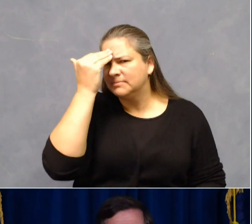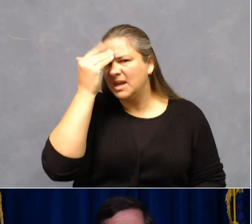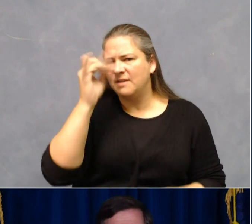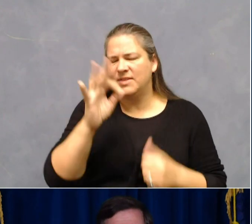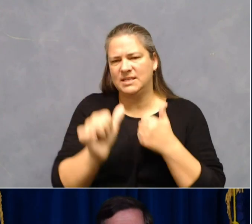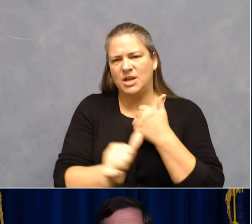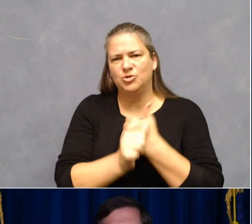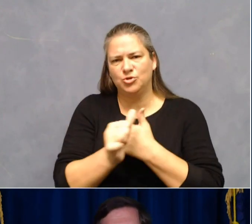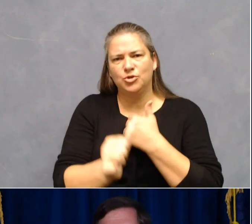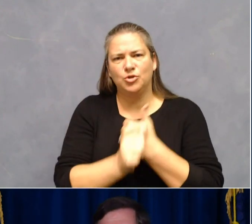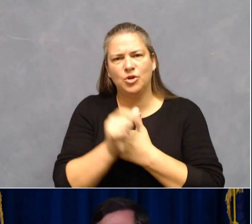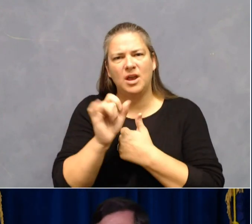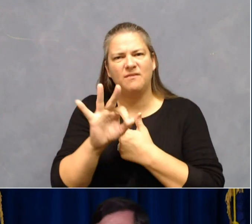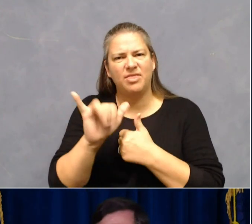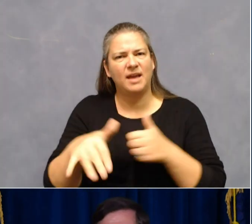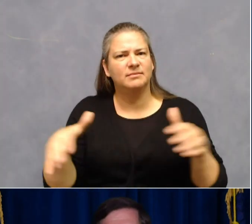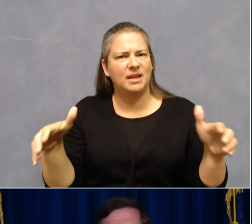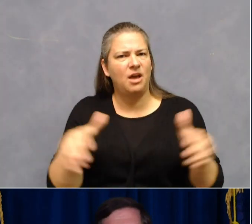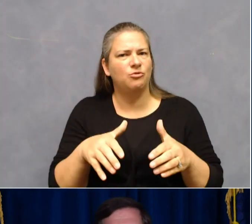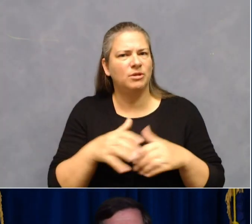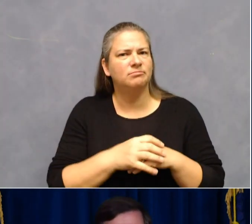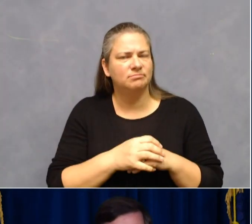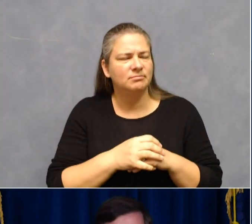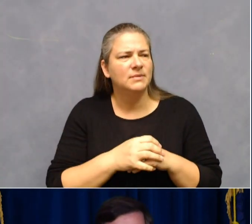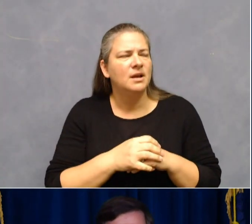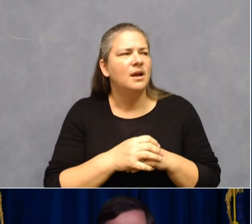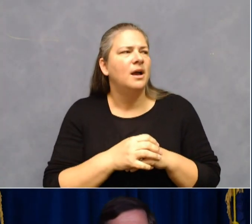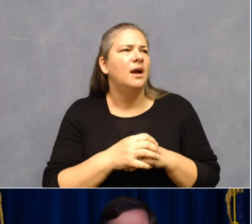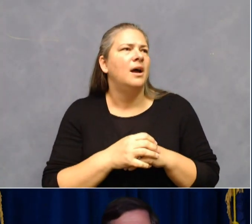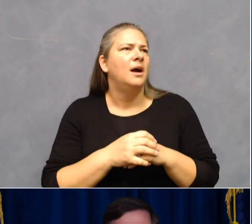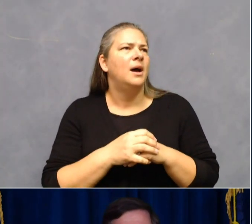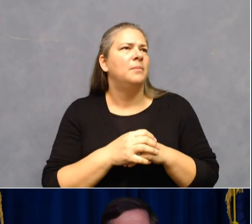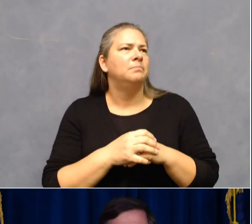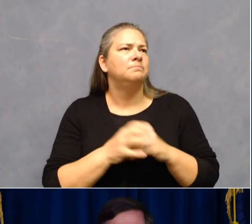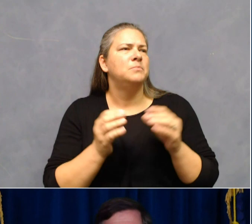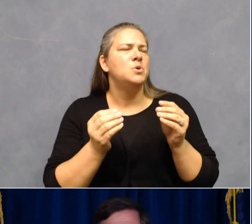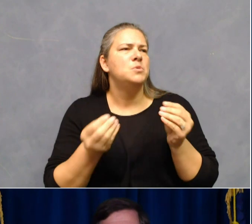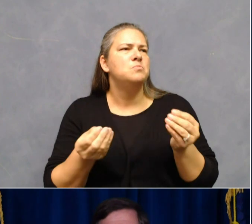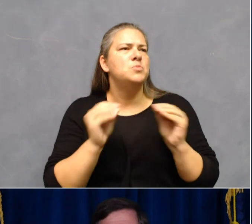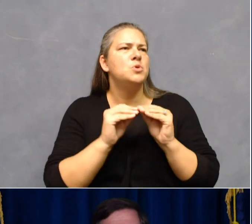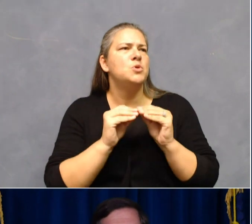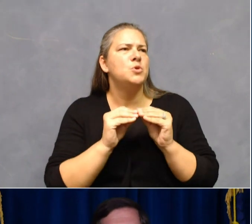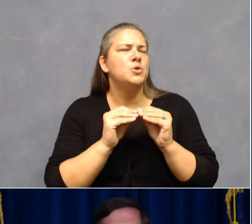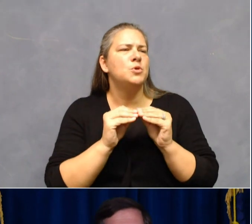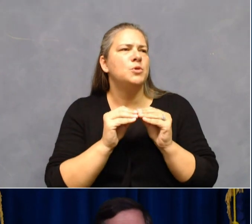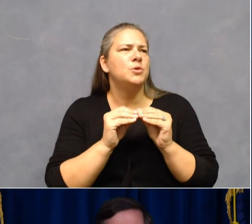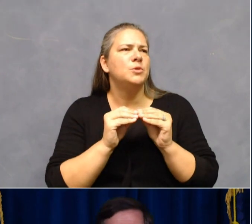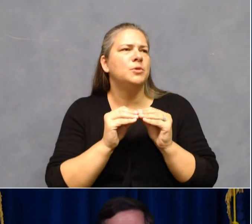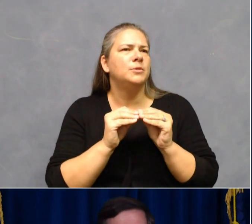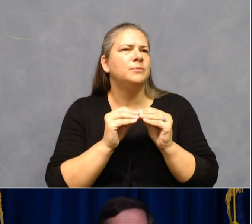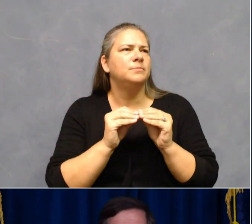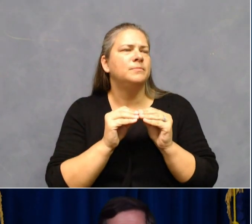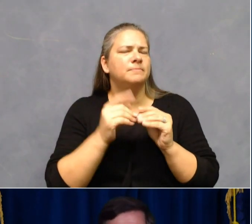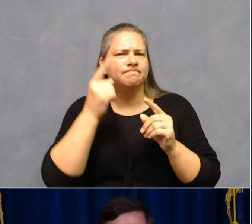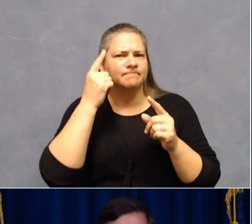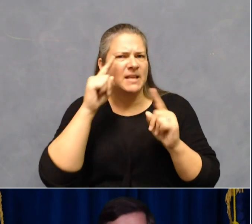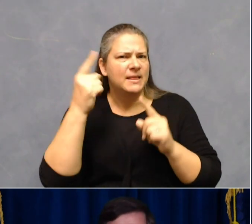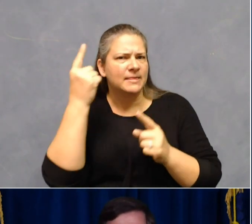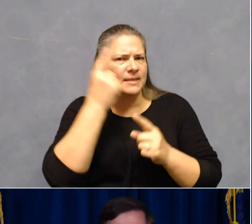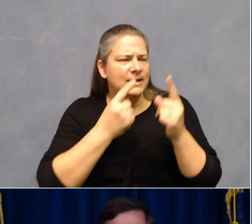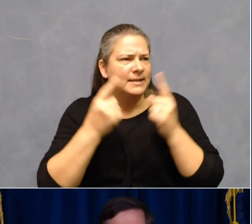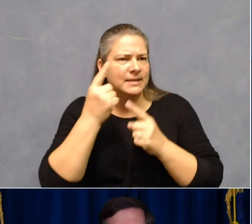these gatherings, a lot more diligent in making sure that everybody wears the mask the whole